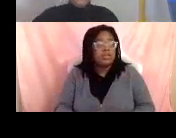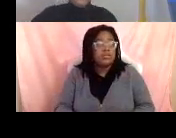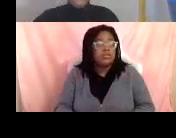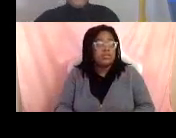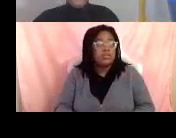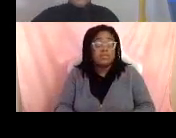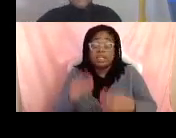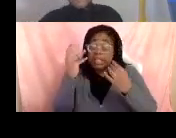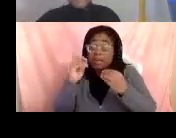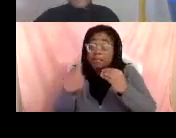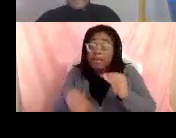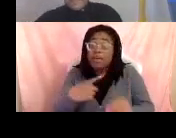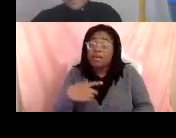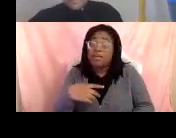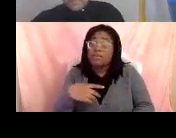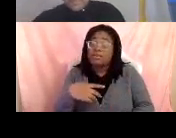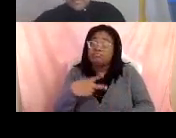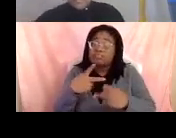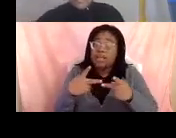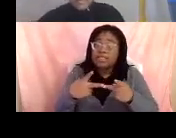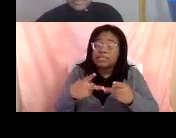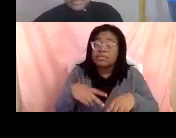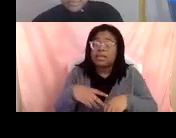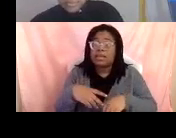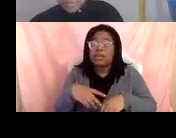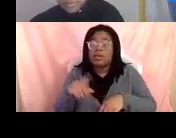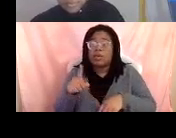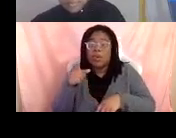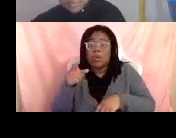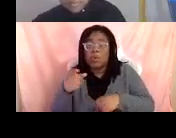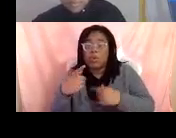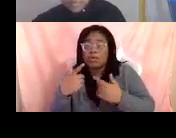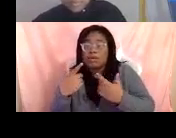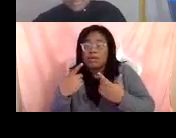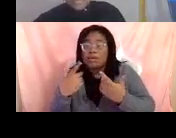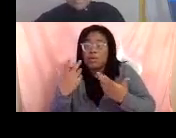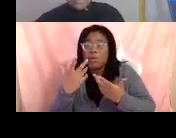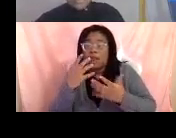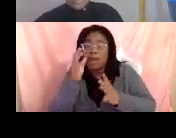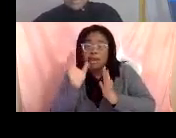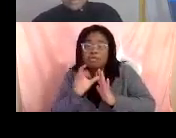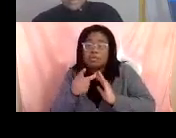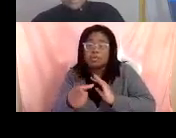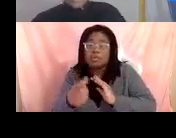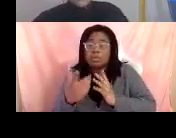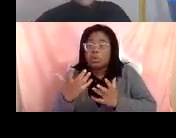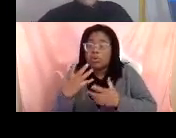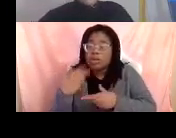And think about placement. You can think about where you would like, what imagery you would like to be